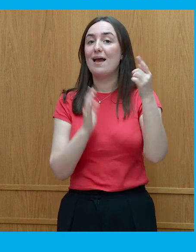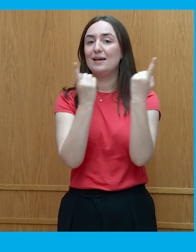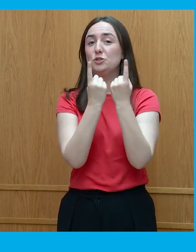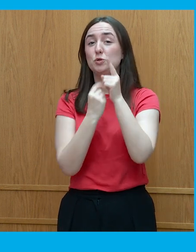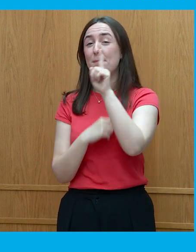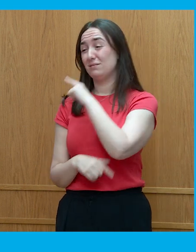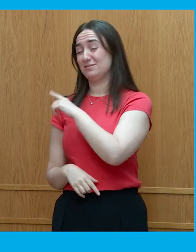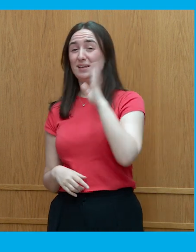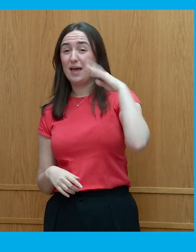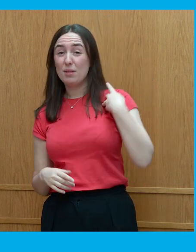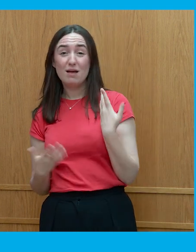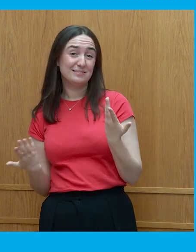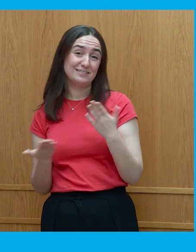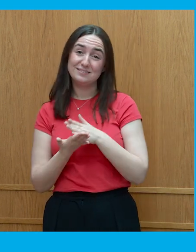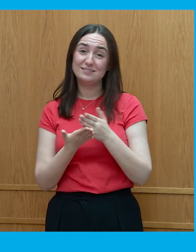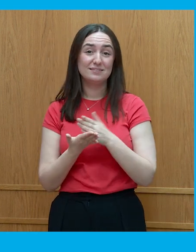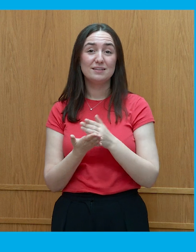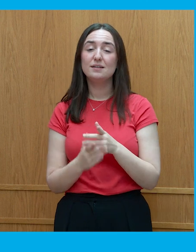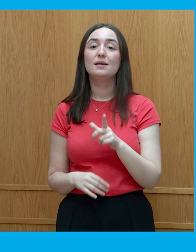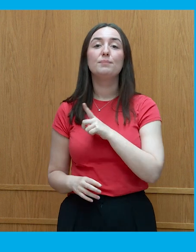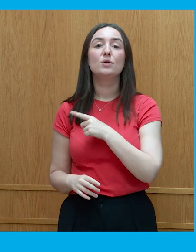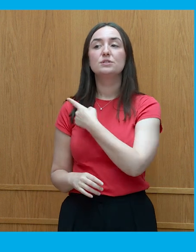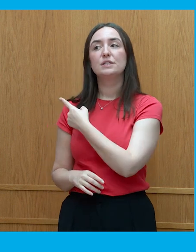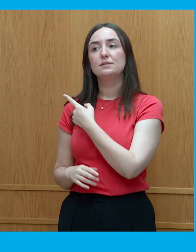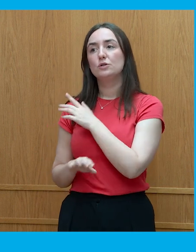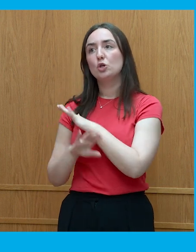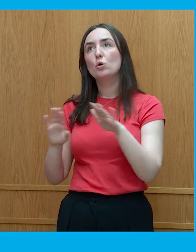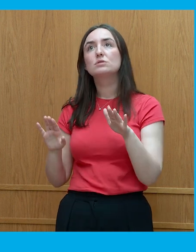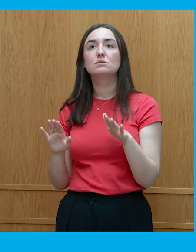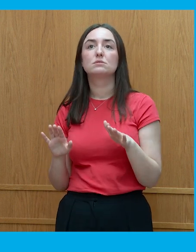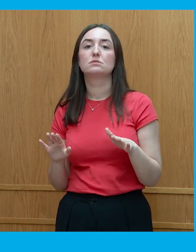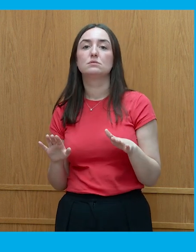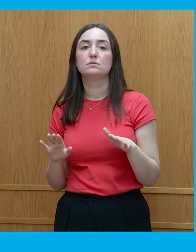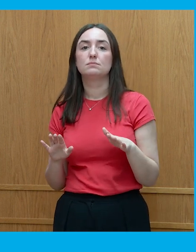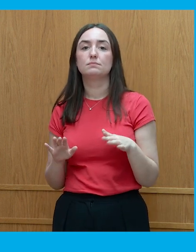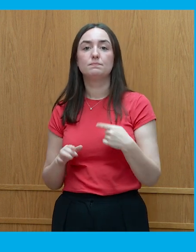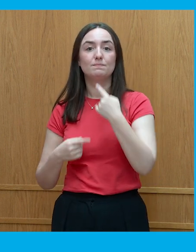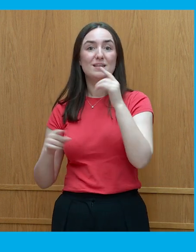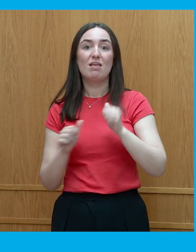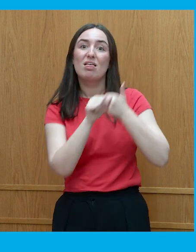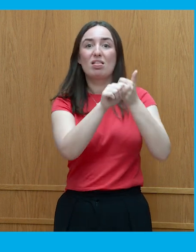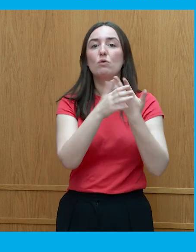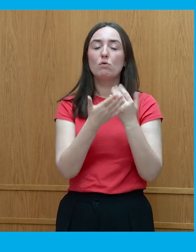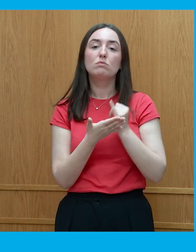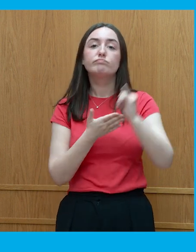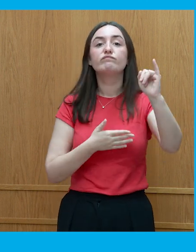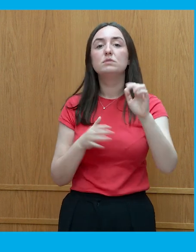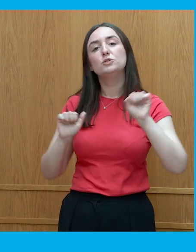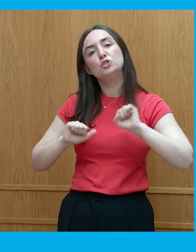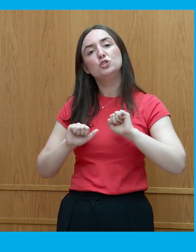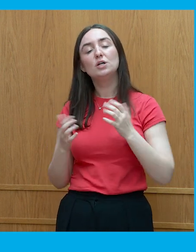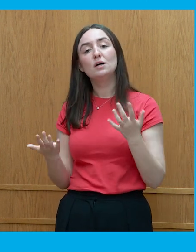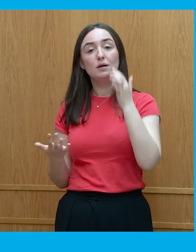Kamala Harris in that respect, probably because she's not massively defined her position on it yet.